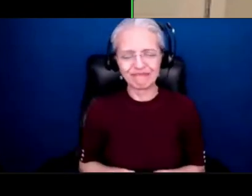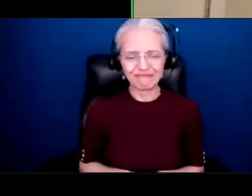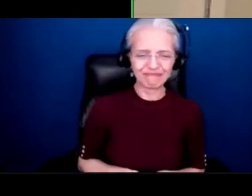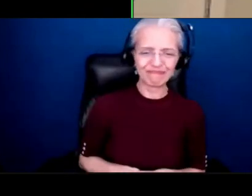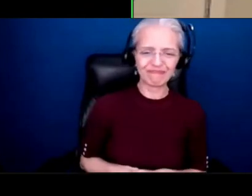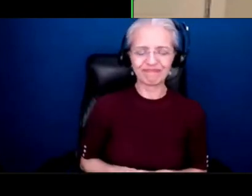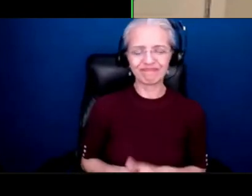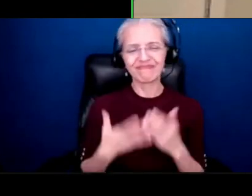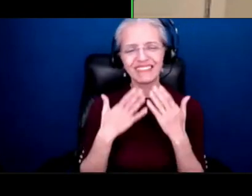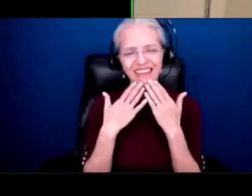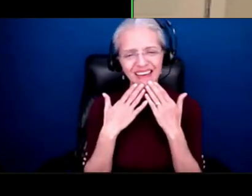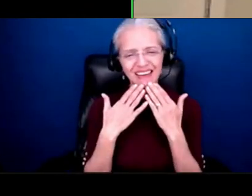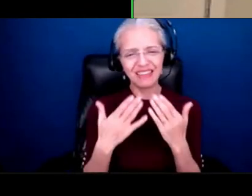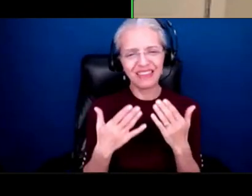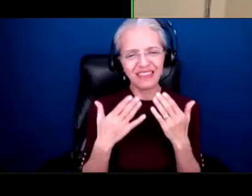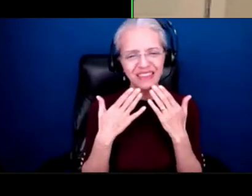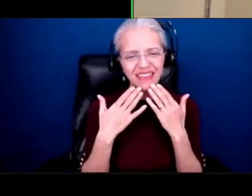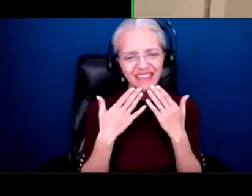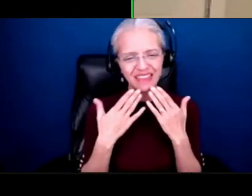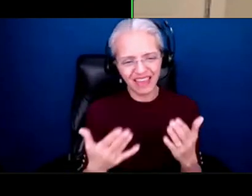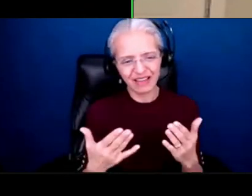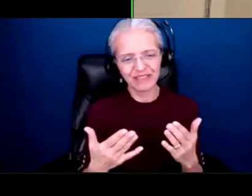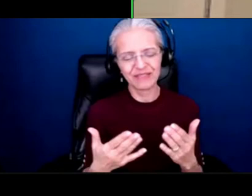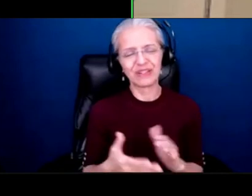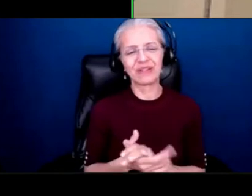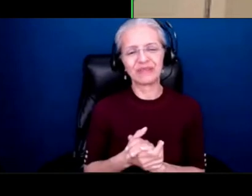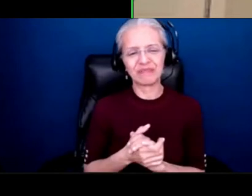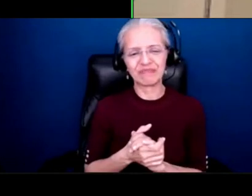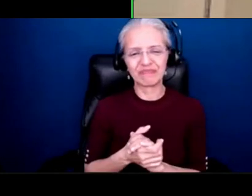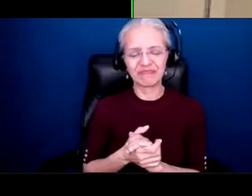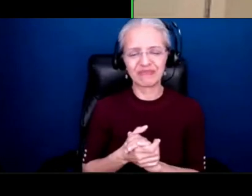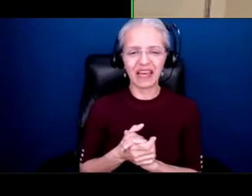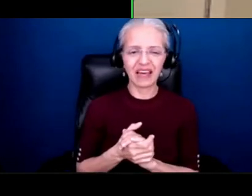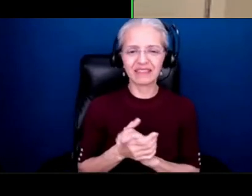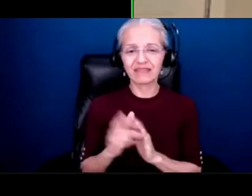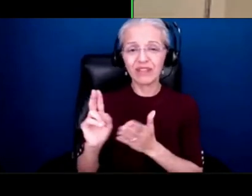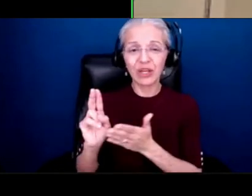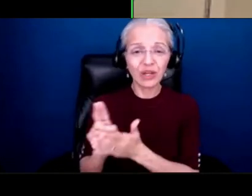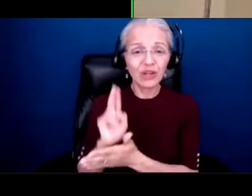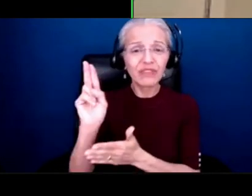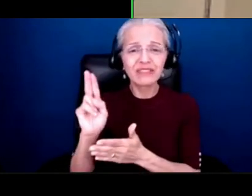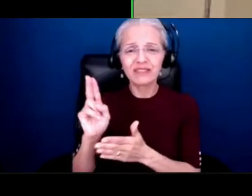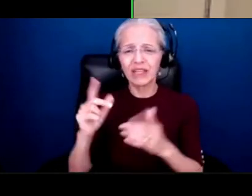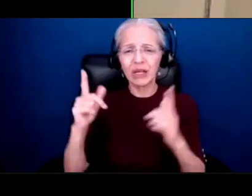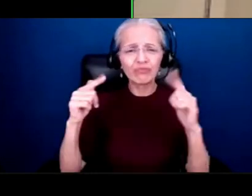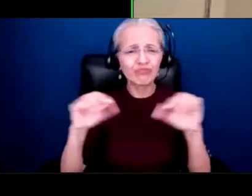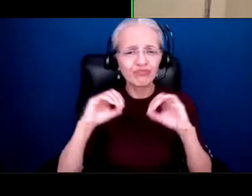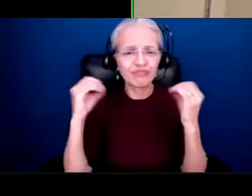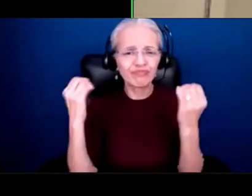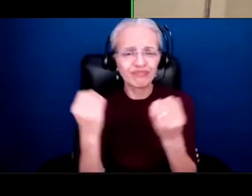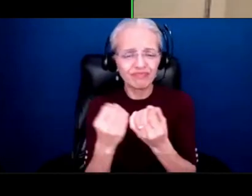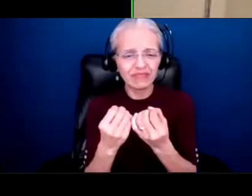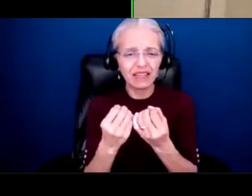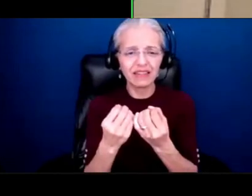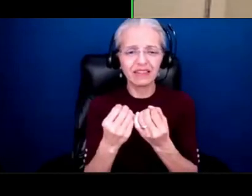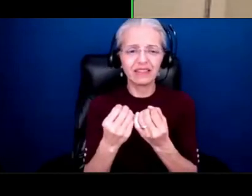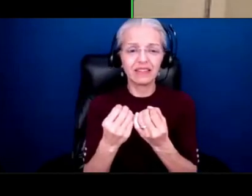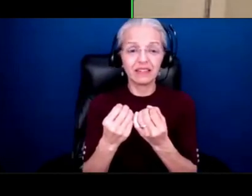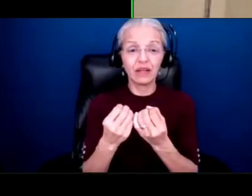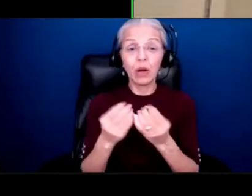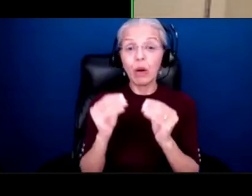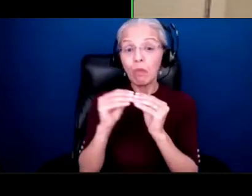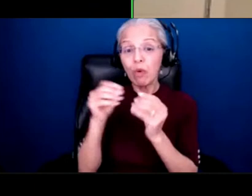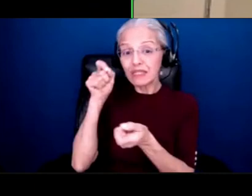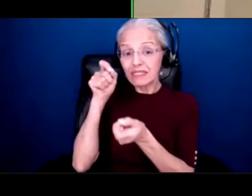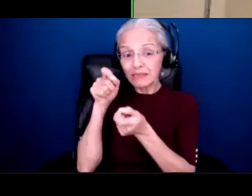very thankful that many universities and organizations are continually either